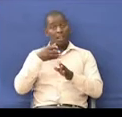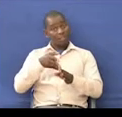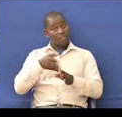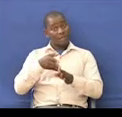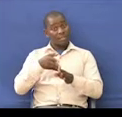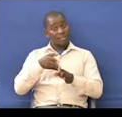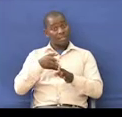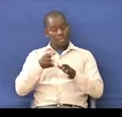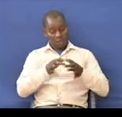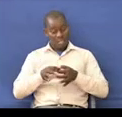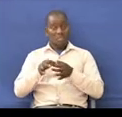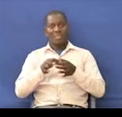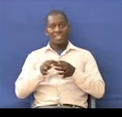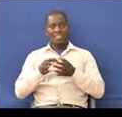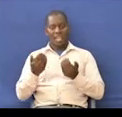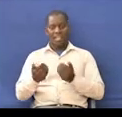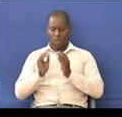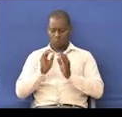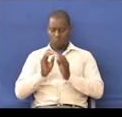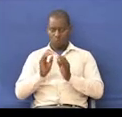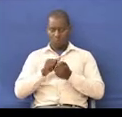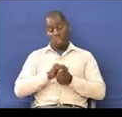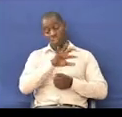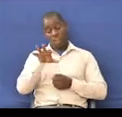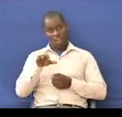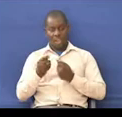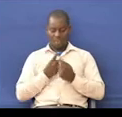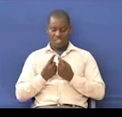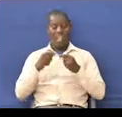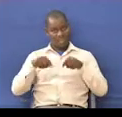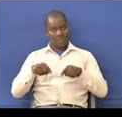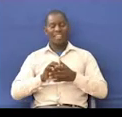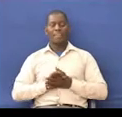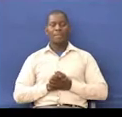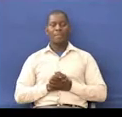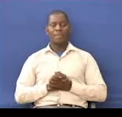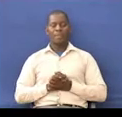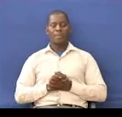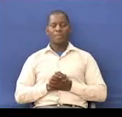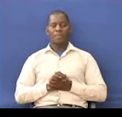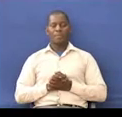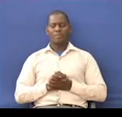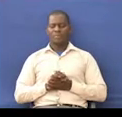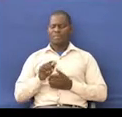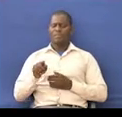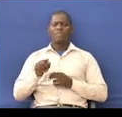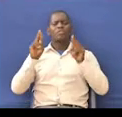and share for all of things which we are going to discuss. This